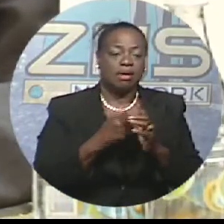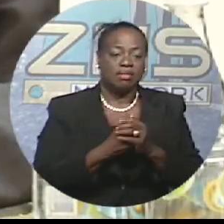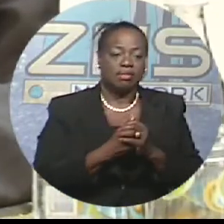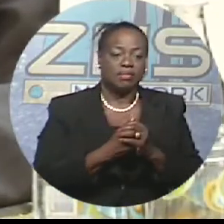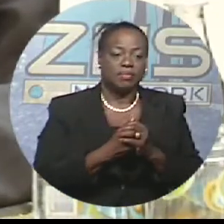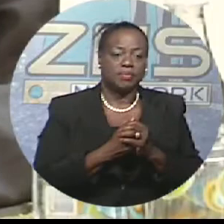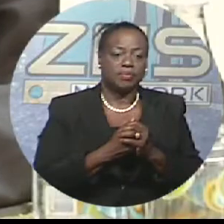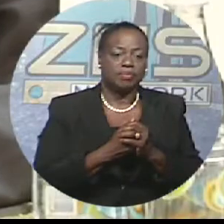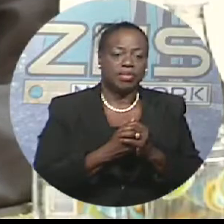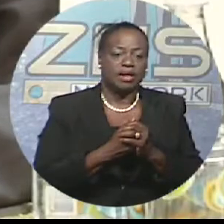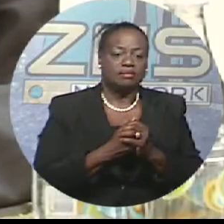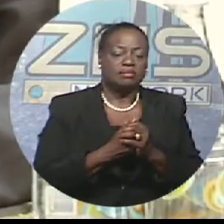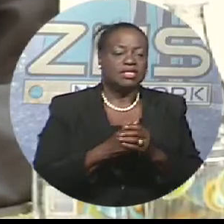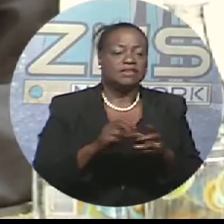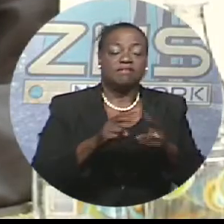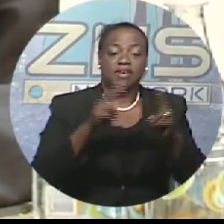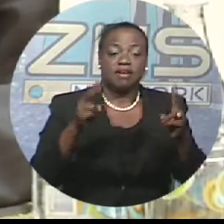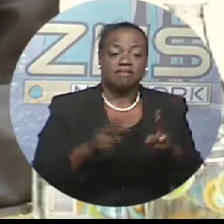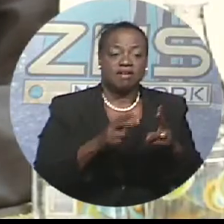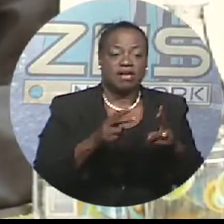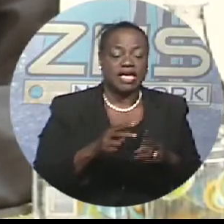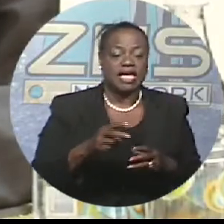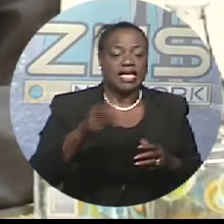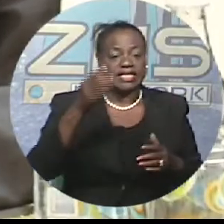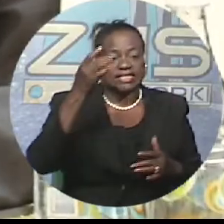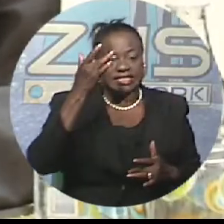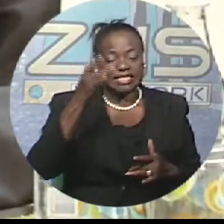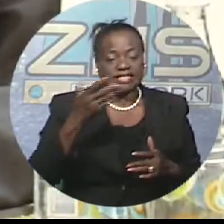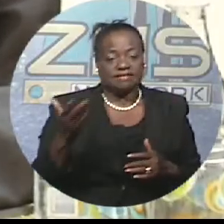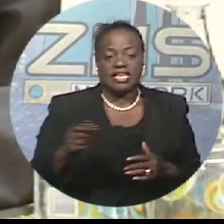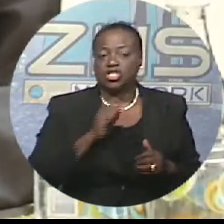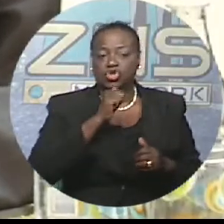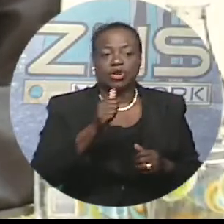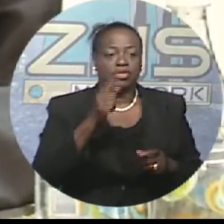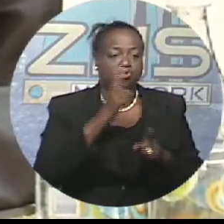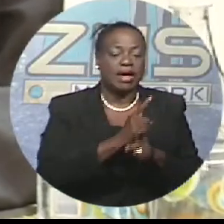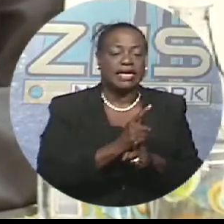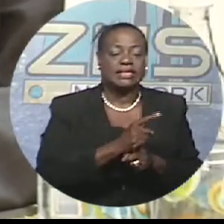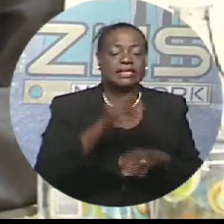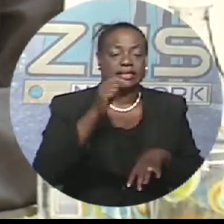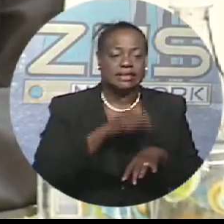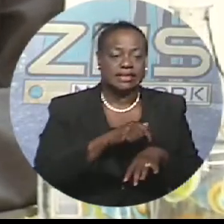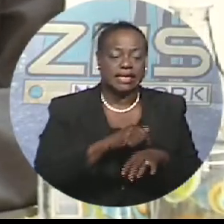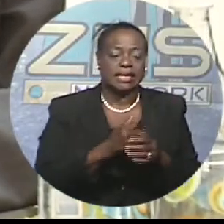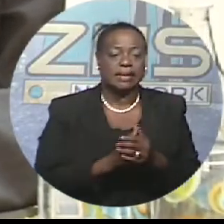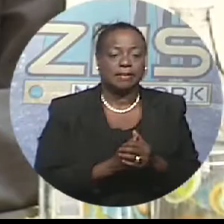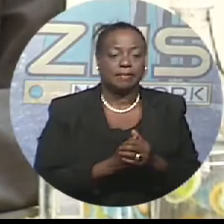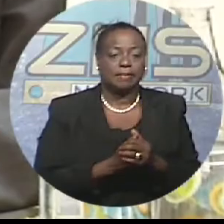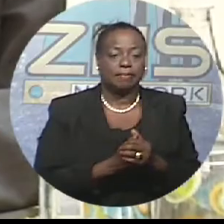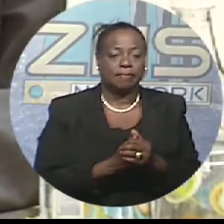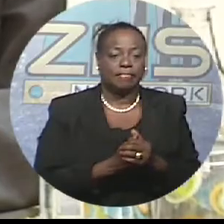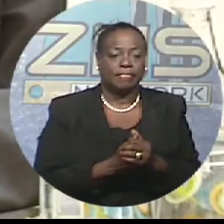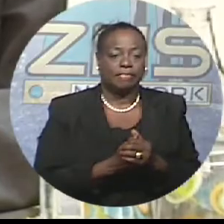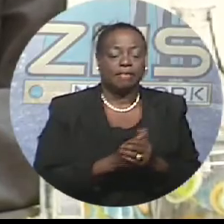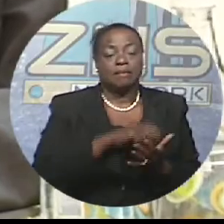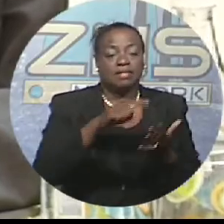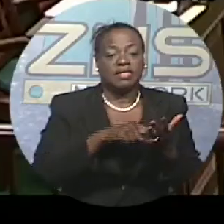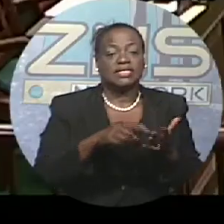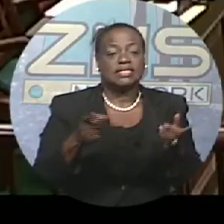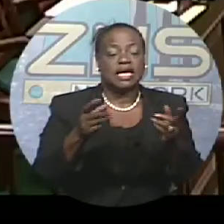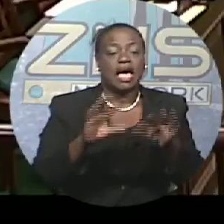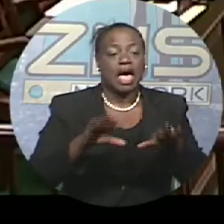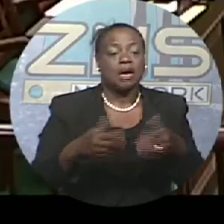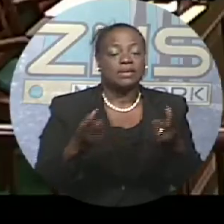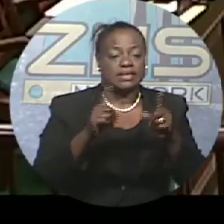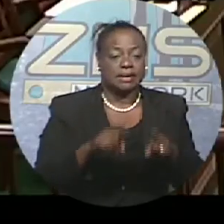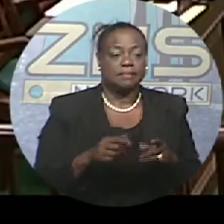a sensitive issue, and it is never the right time, but I think it's how the whole issue is addressed.